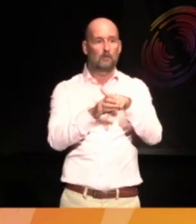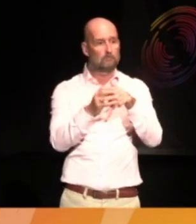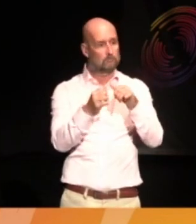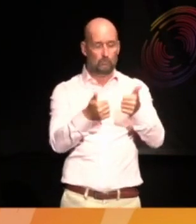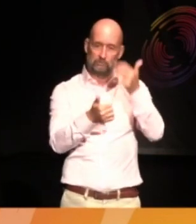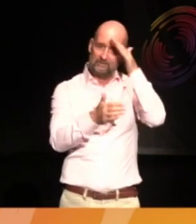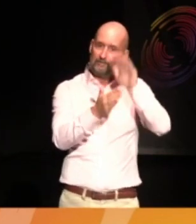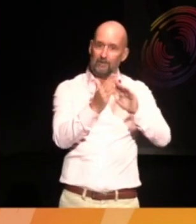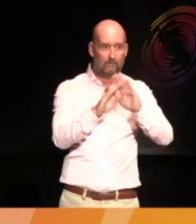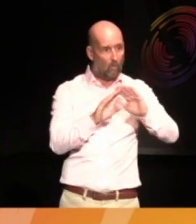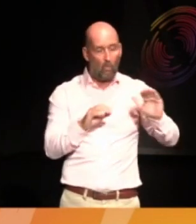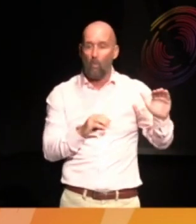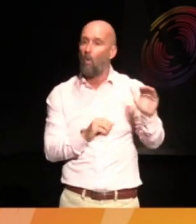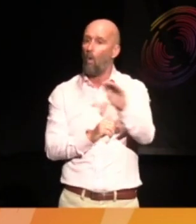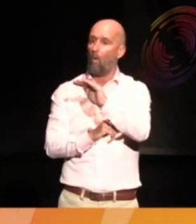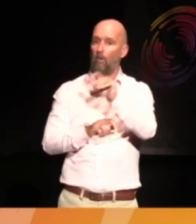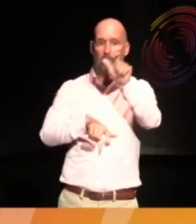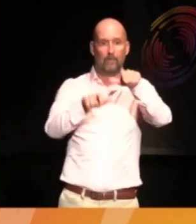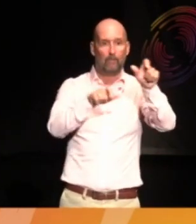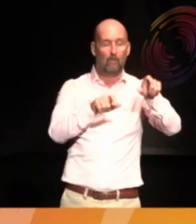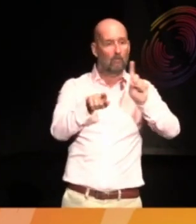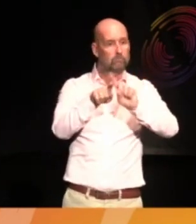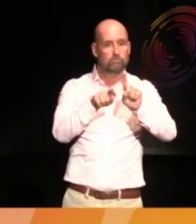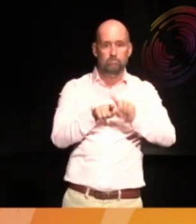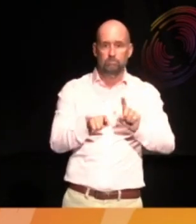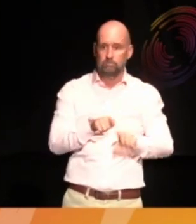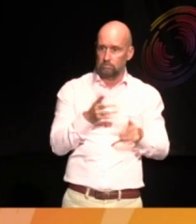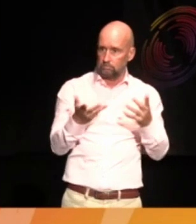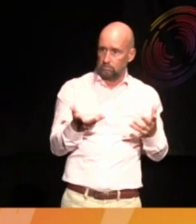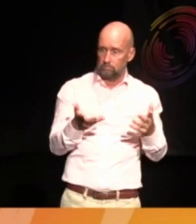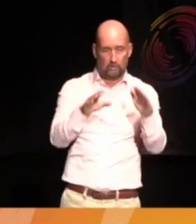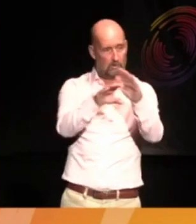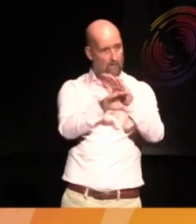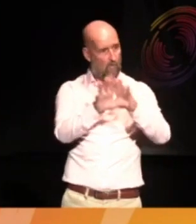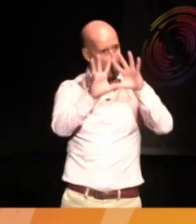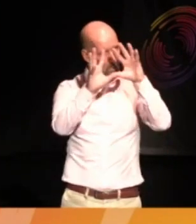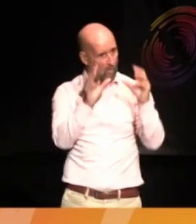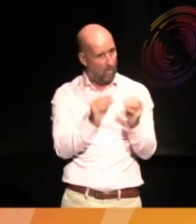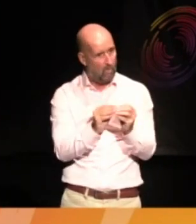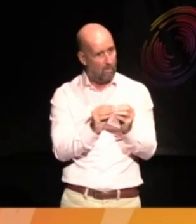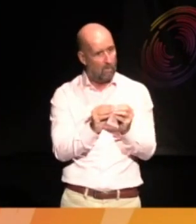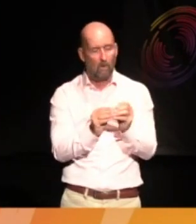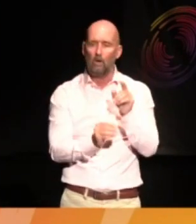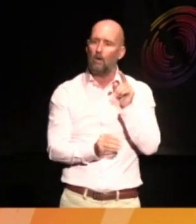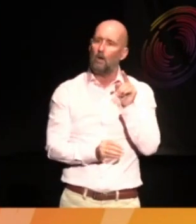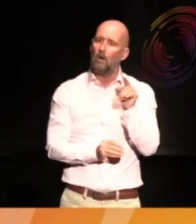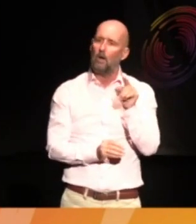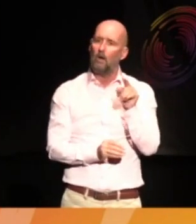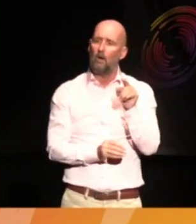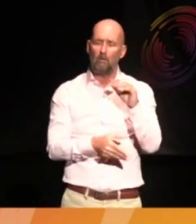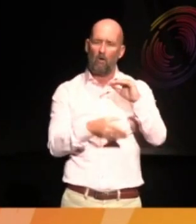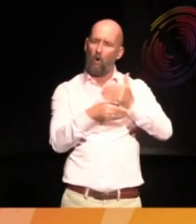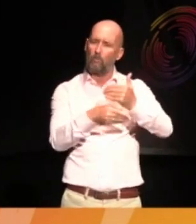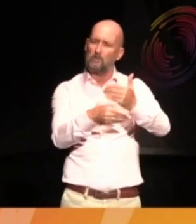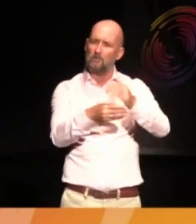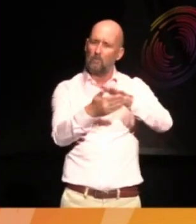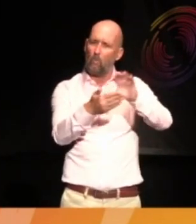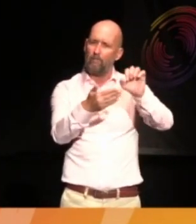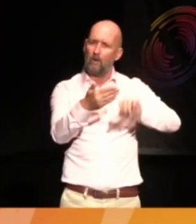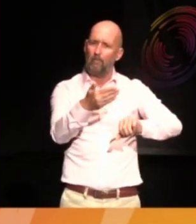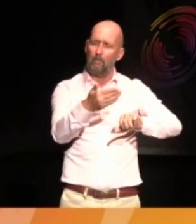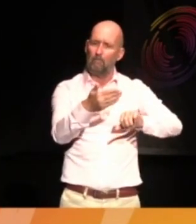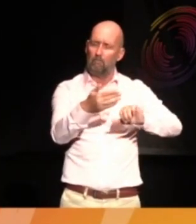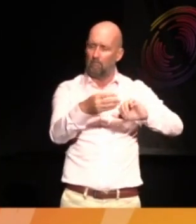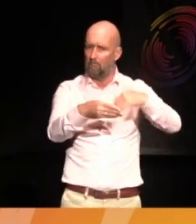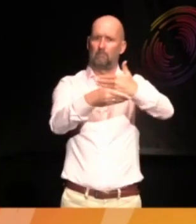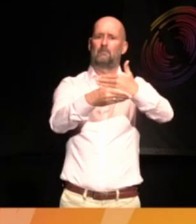all ways, all brains are wired. But what obstacles are you overcoming, and then all of a sudden another one comes in